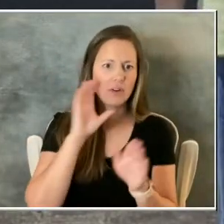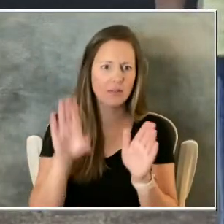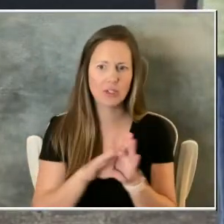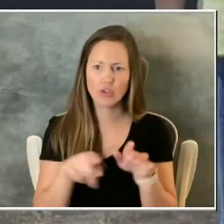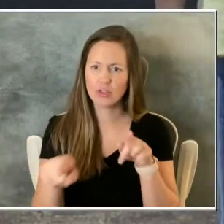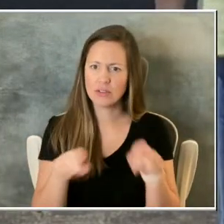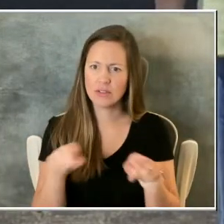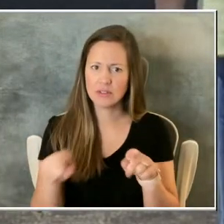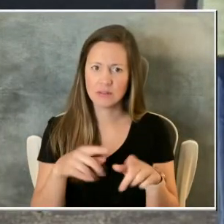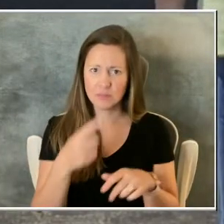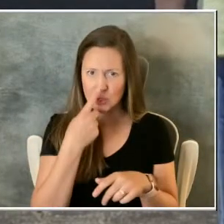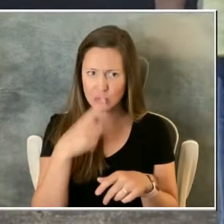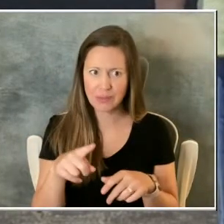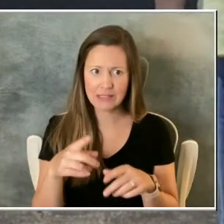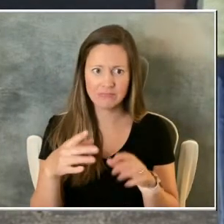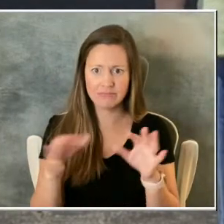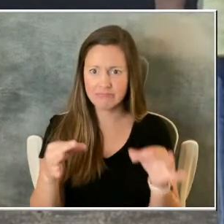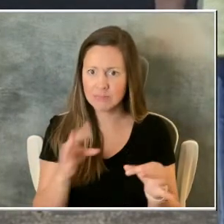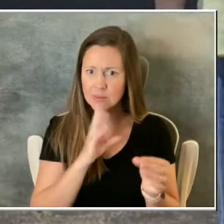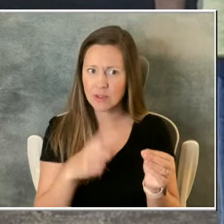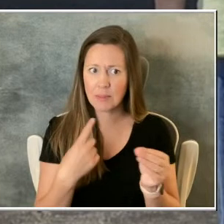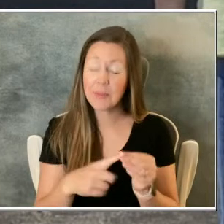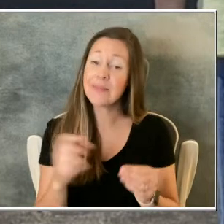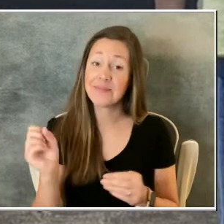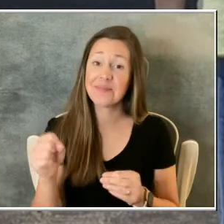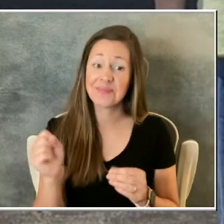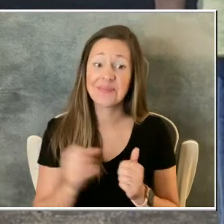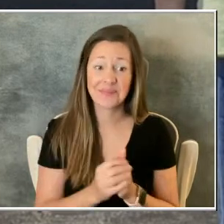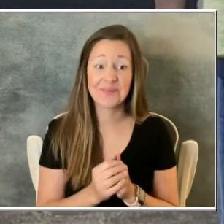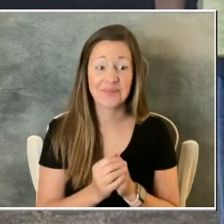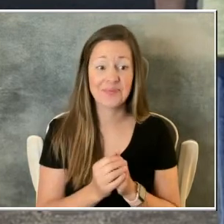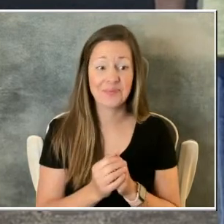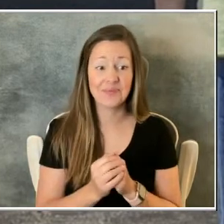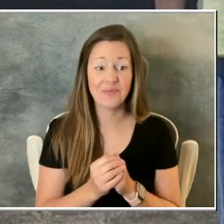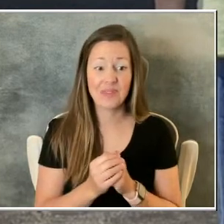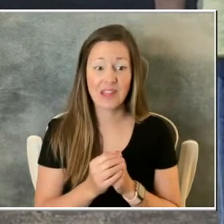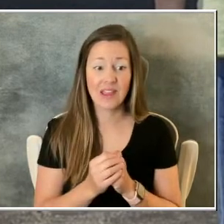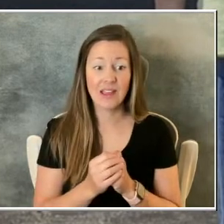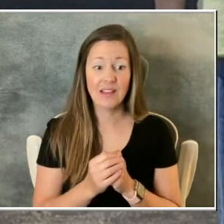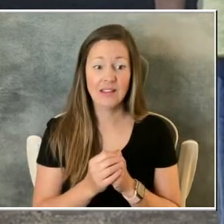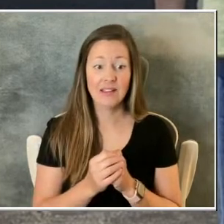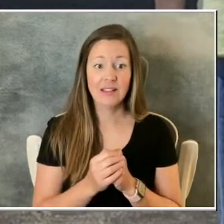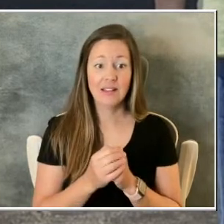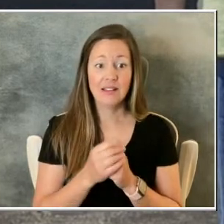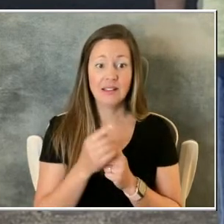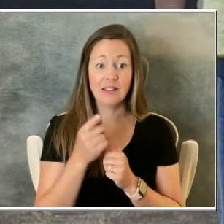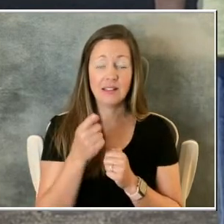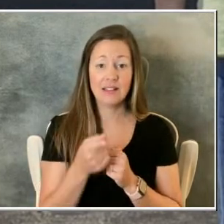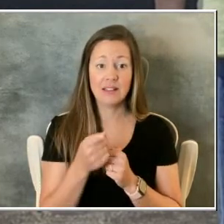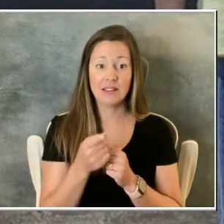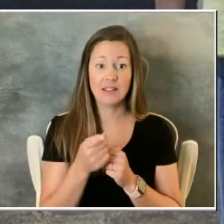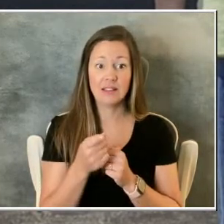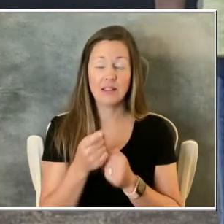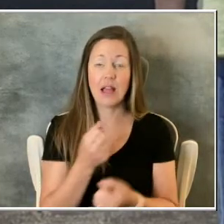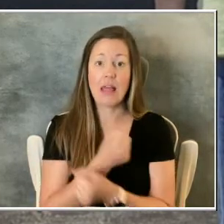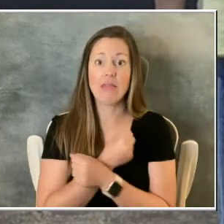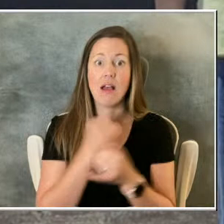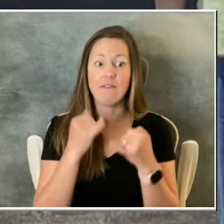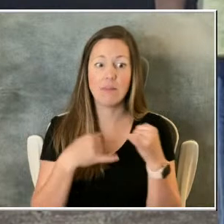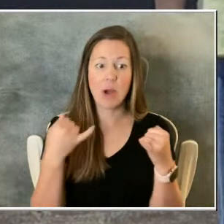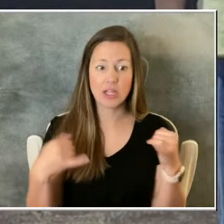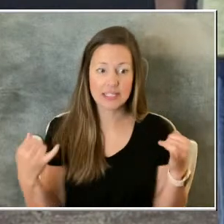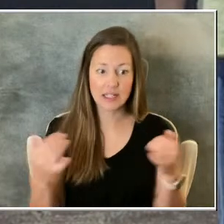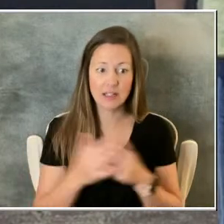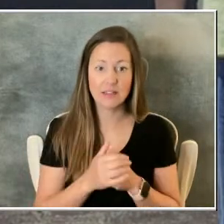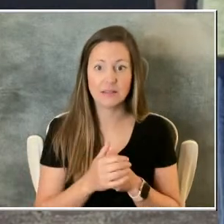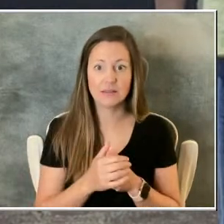Okay. Yeah, that one that was when I was packing on. I love pasta. Who doesn't? Yeah, Hello. And,